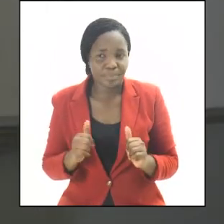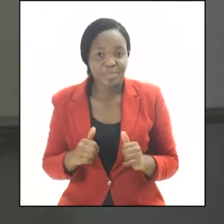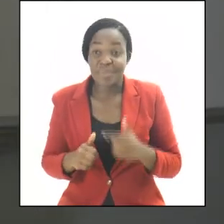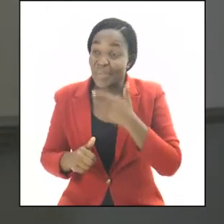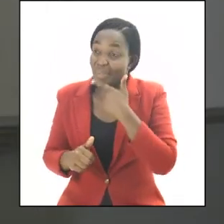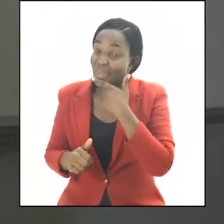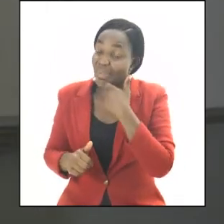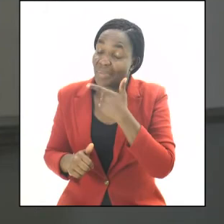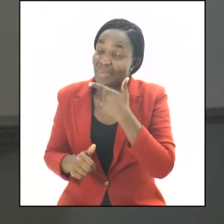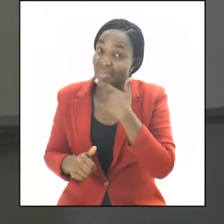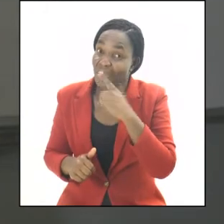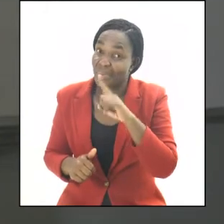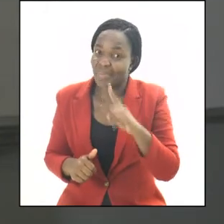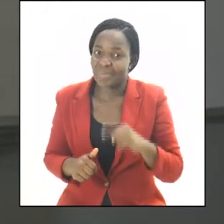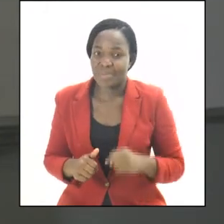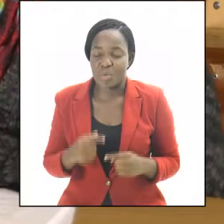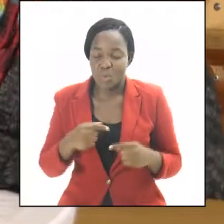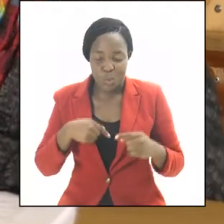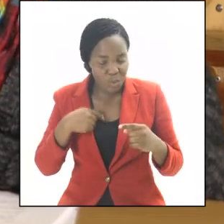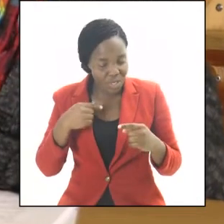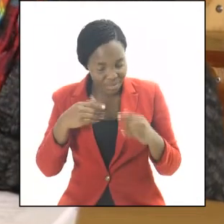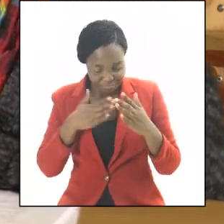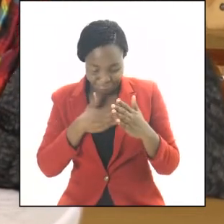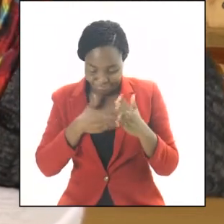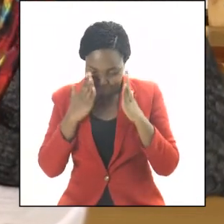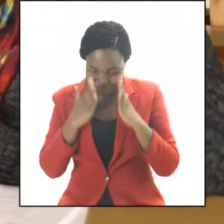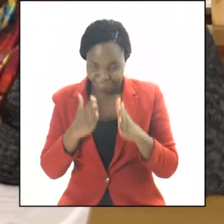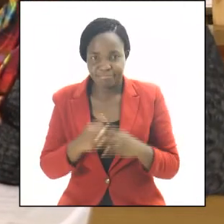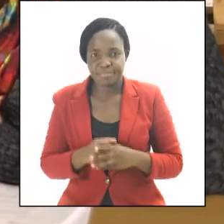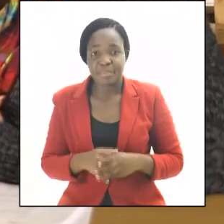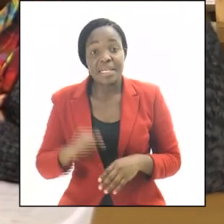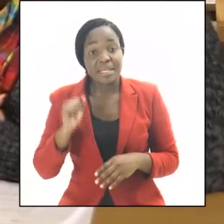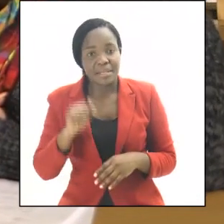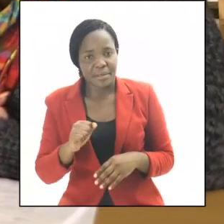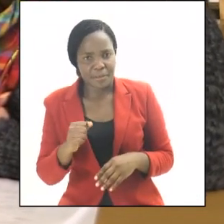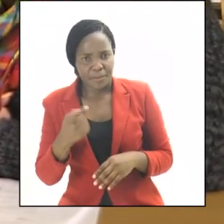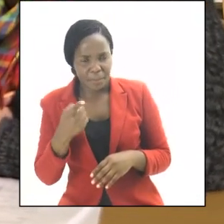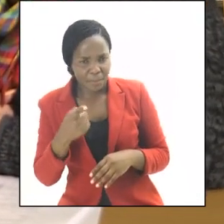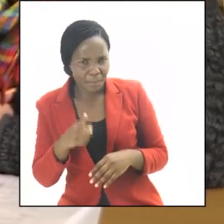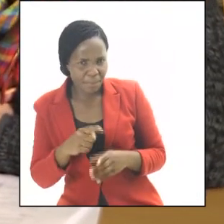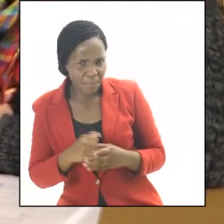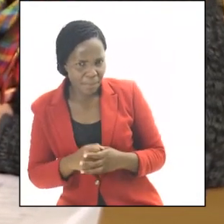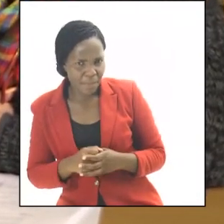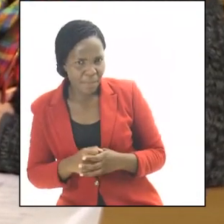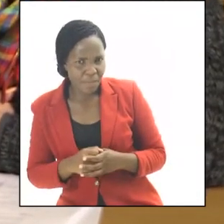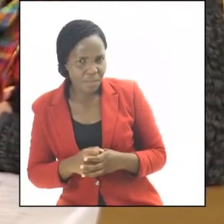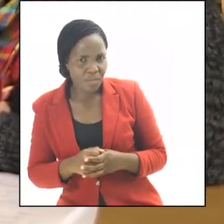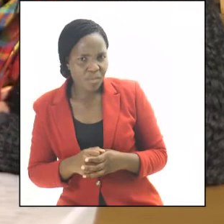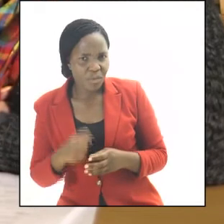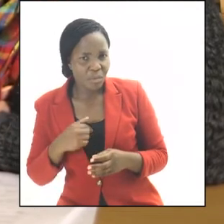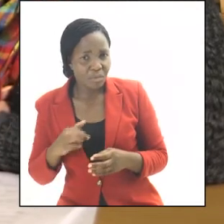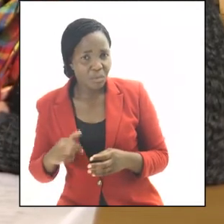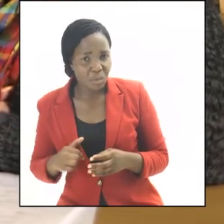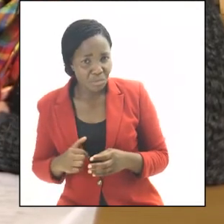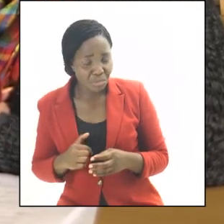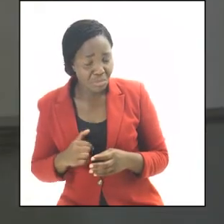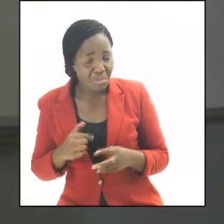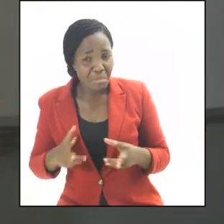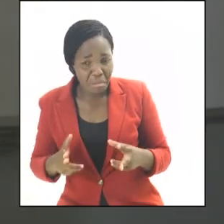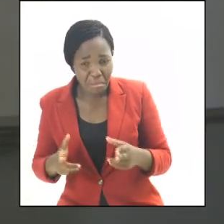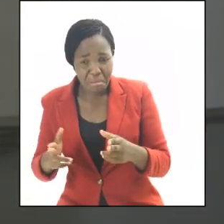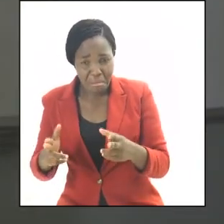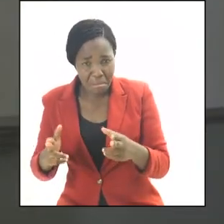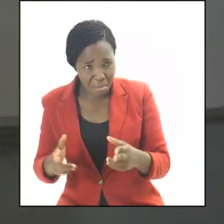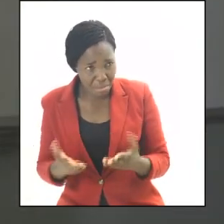We've really been enjoying the topic so far. Yes, ma'am, but we assumed that we would have to cut out shapes again with